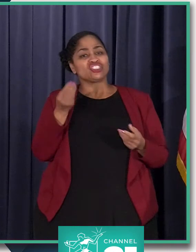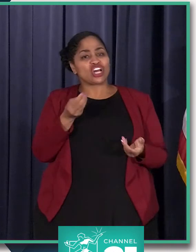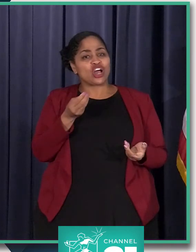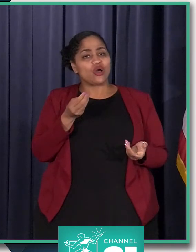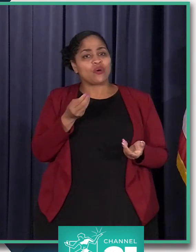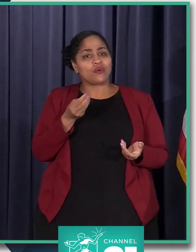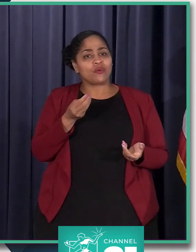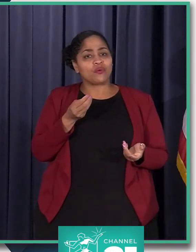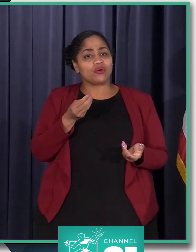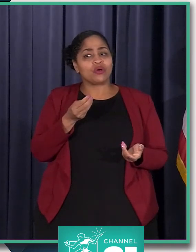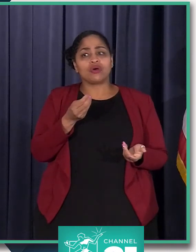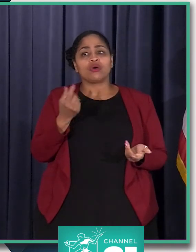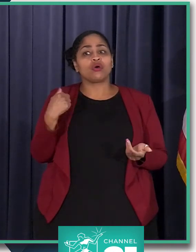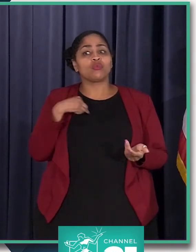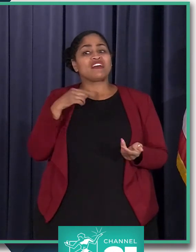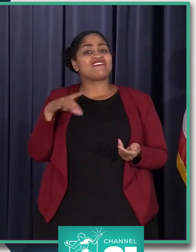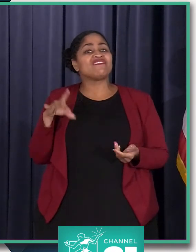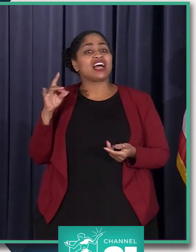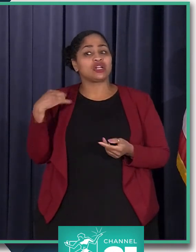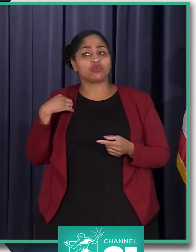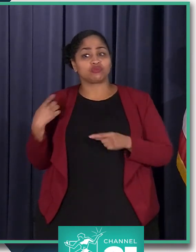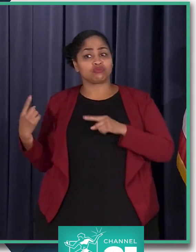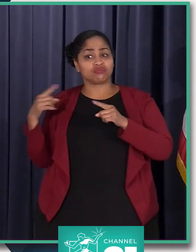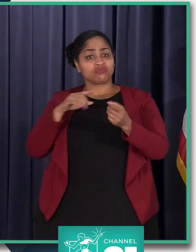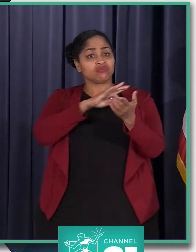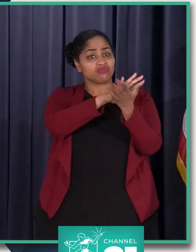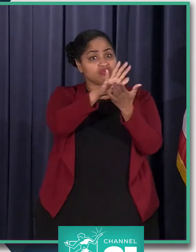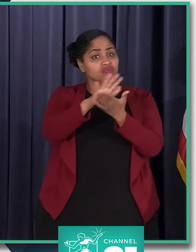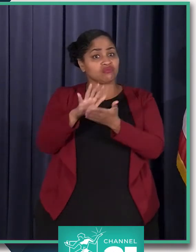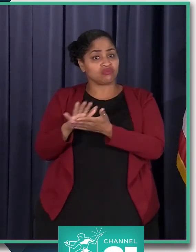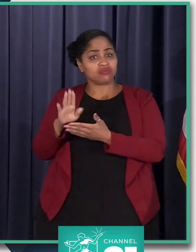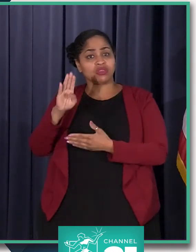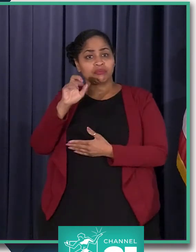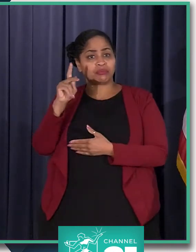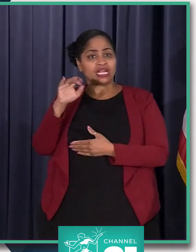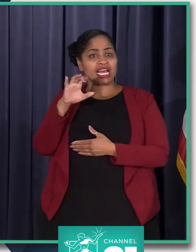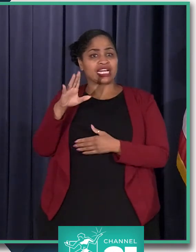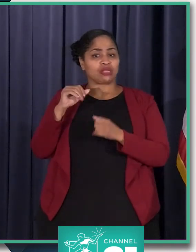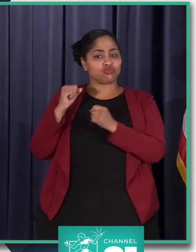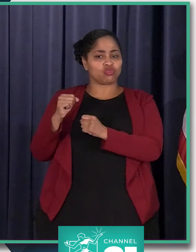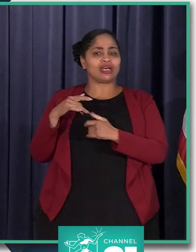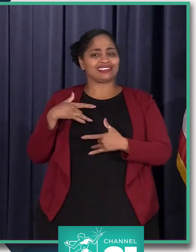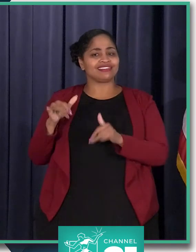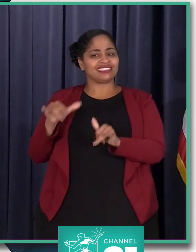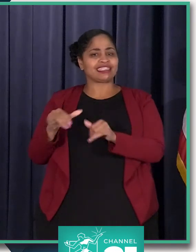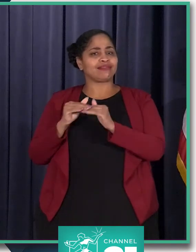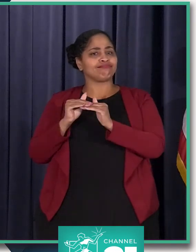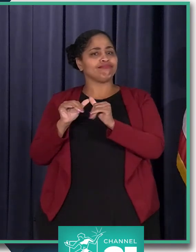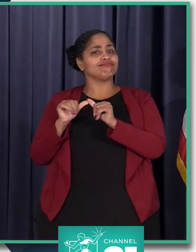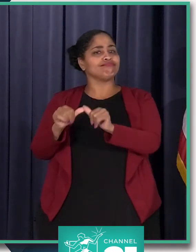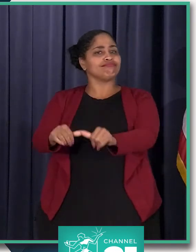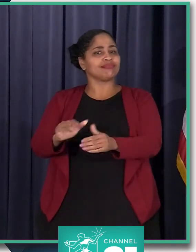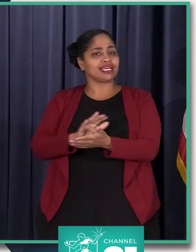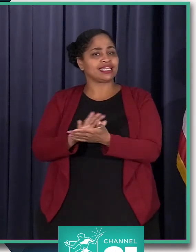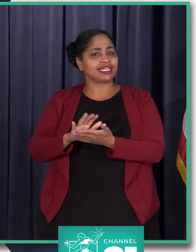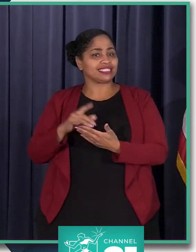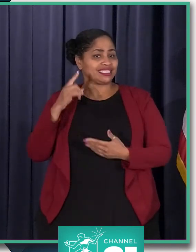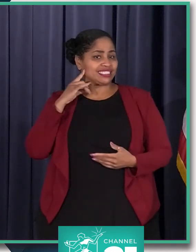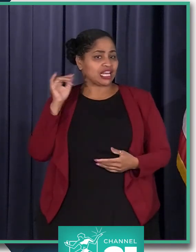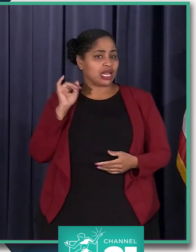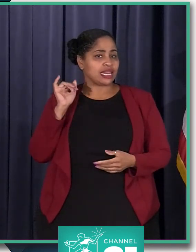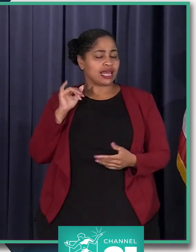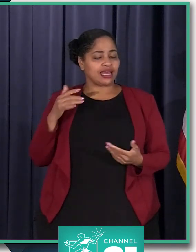So what we're finding is when we go in and clean stuff up, when the block club is strong, it tends to stay clean. It sounds